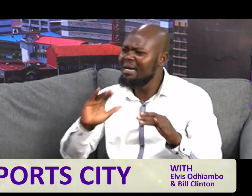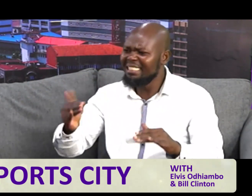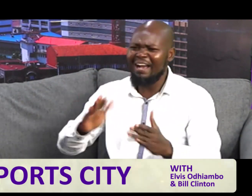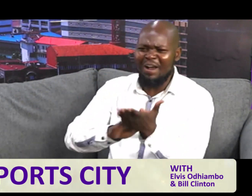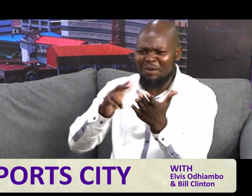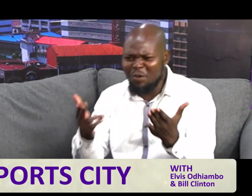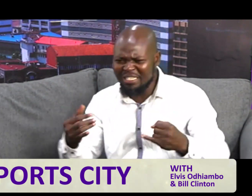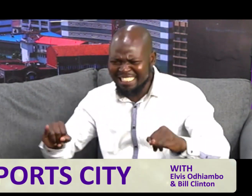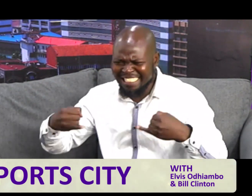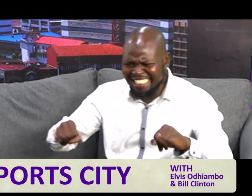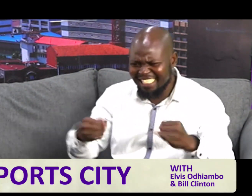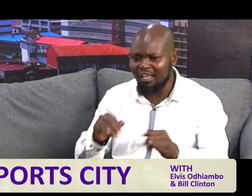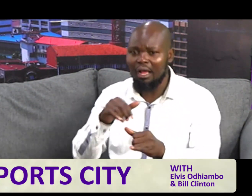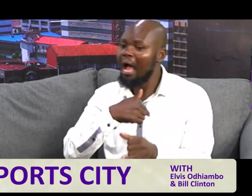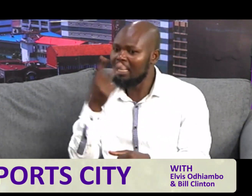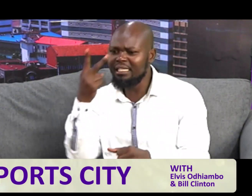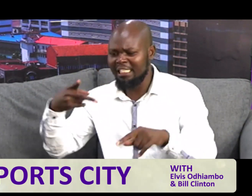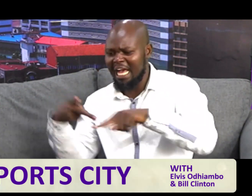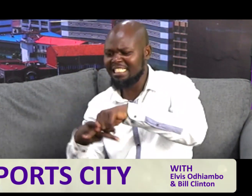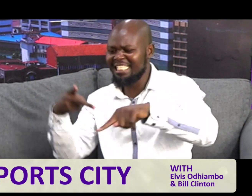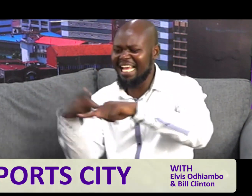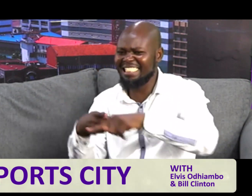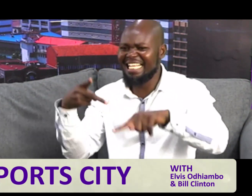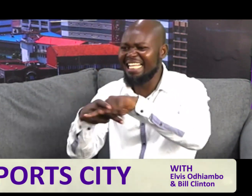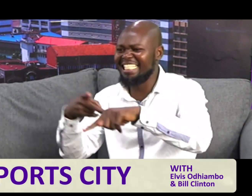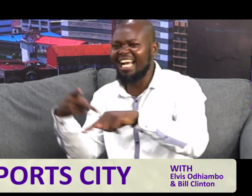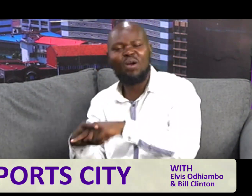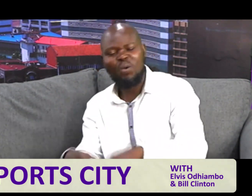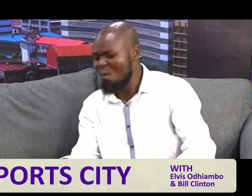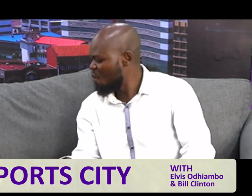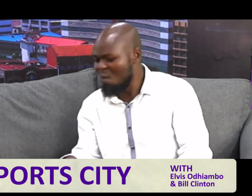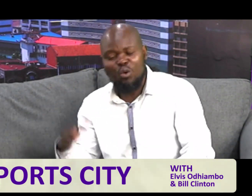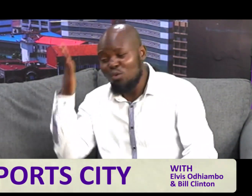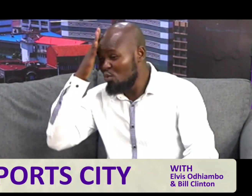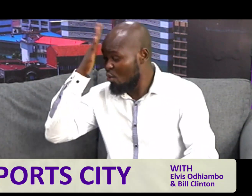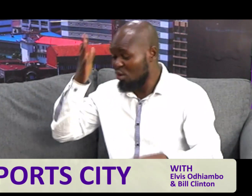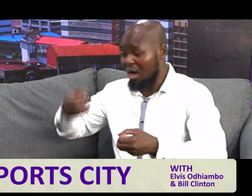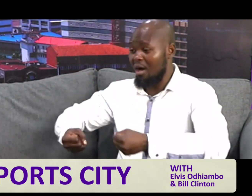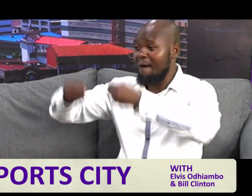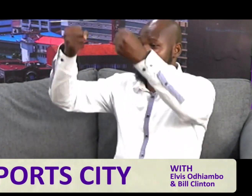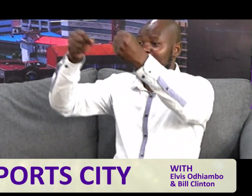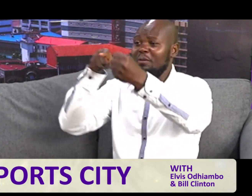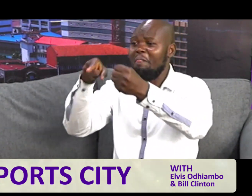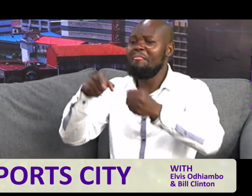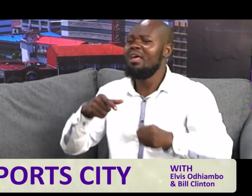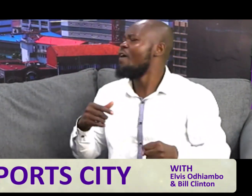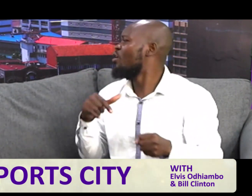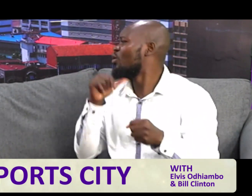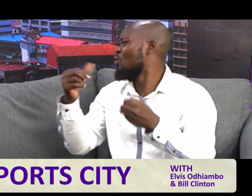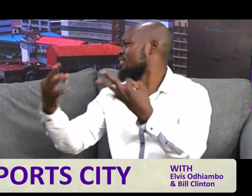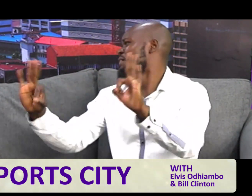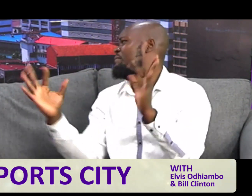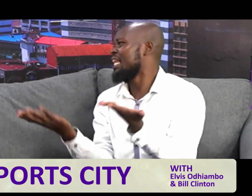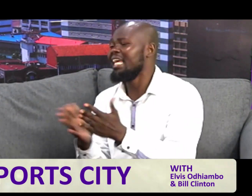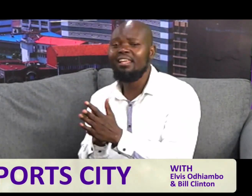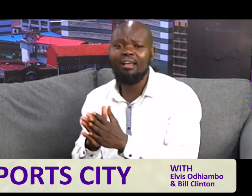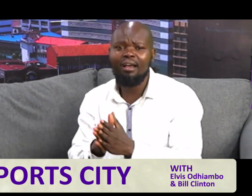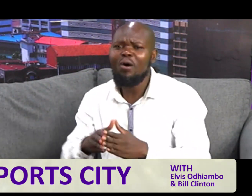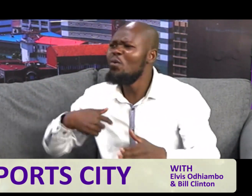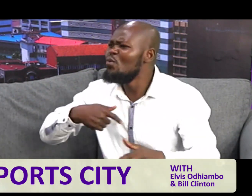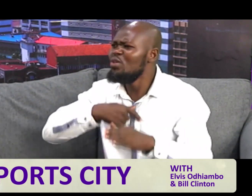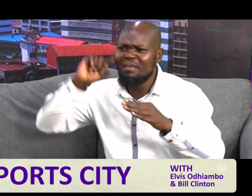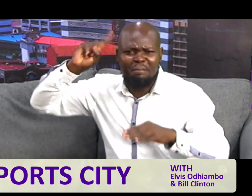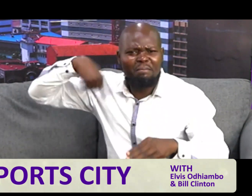and this time we saw that Lukaku started working very hard, but. Right. He was really, they had really marked him very